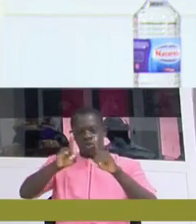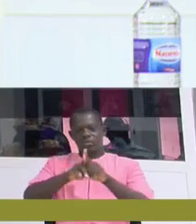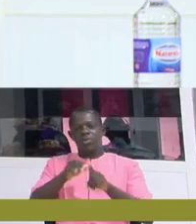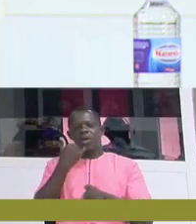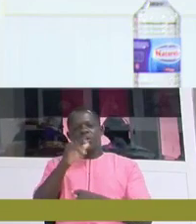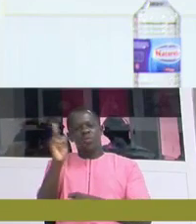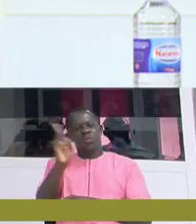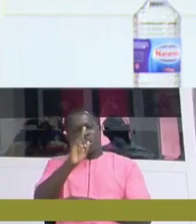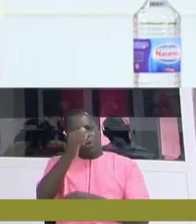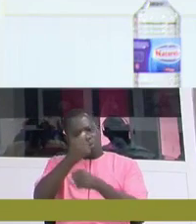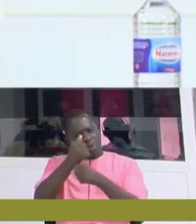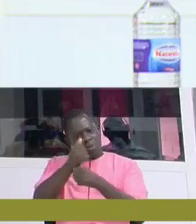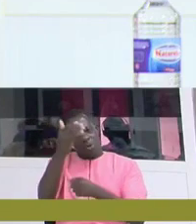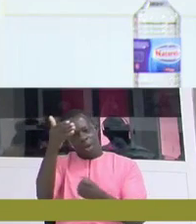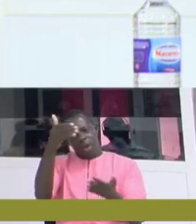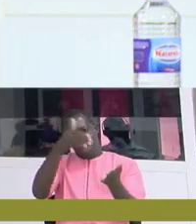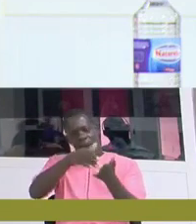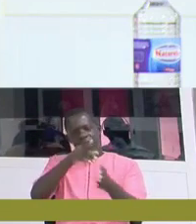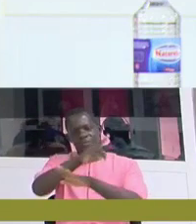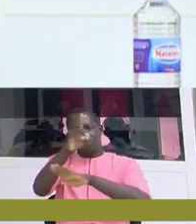were discussing, I asked him, what brought you